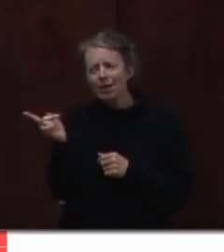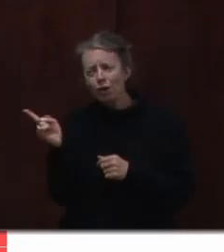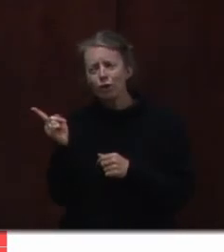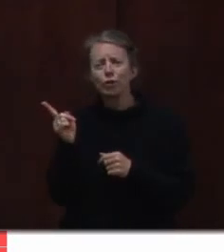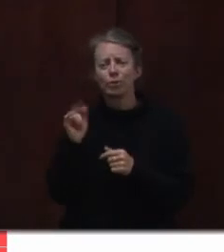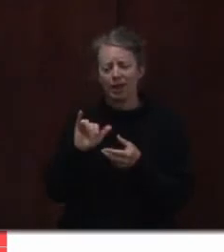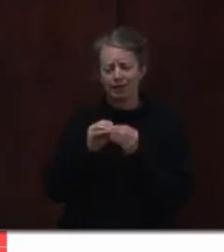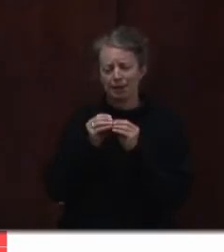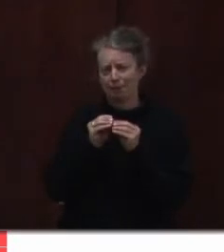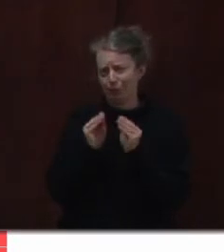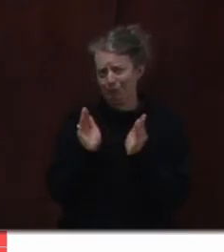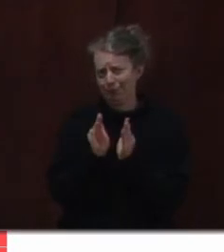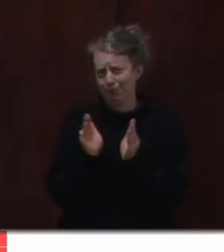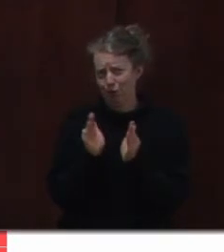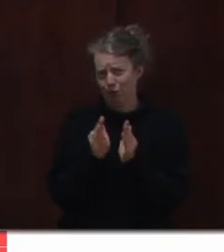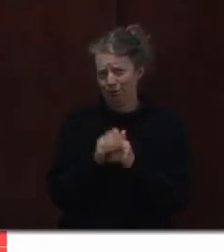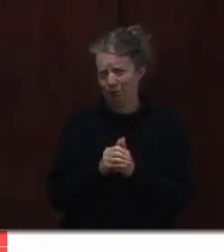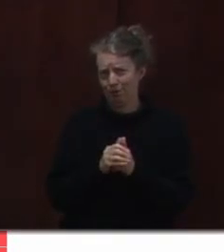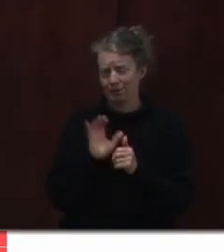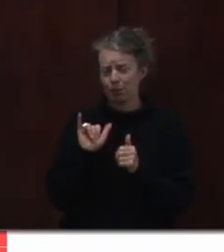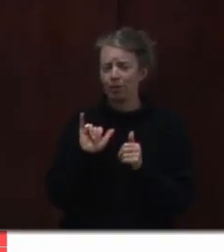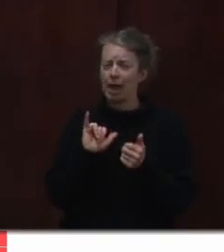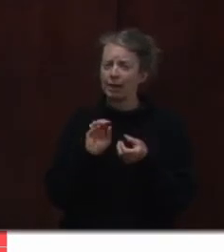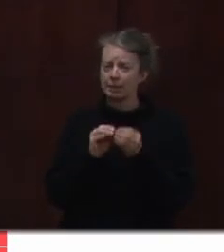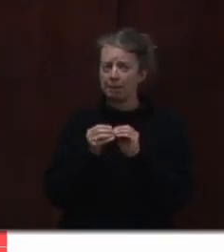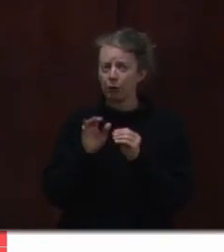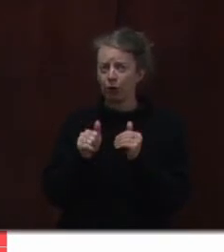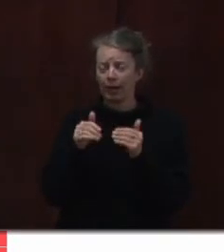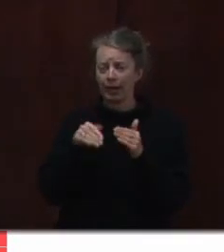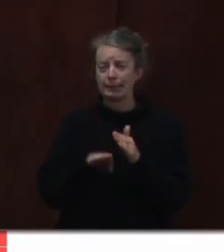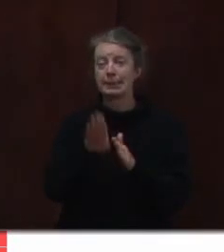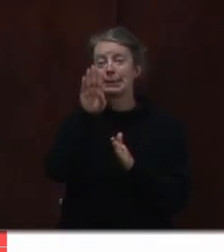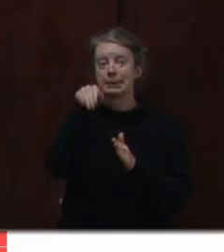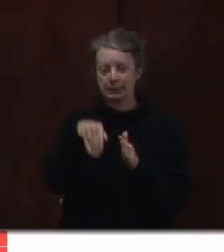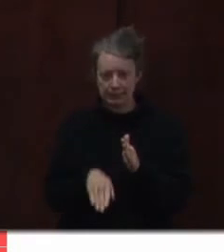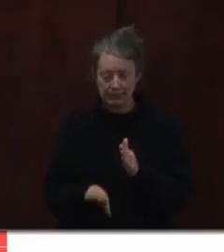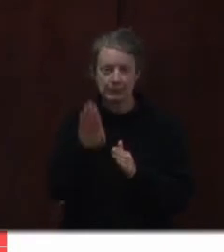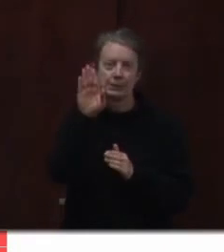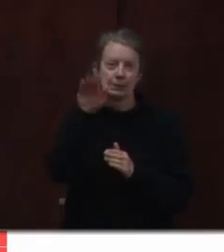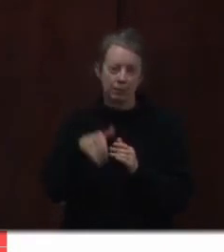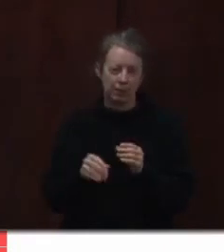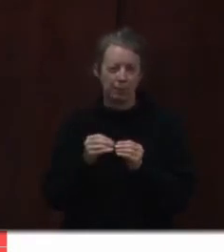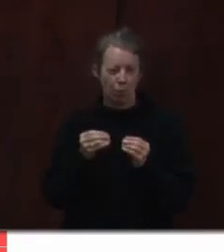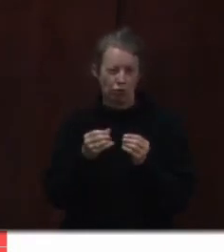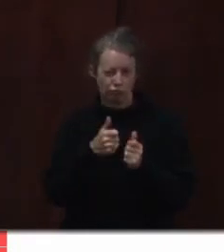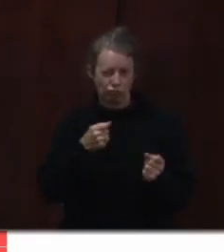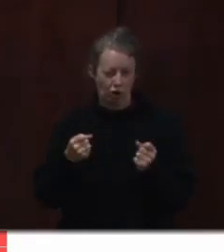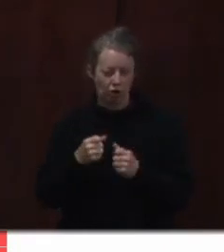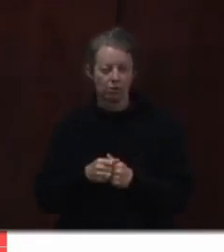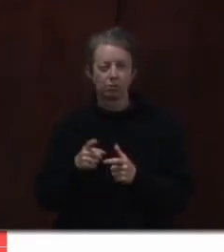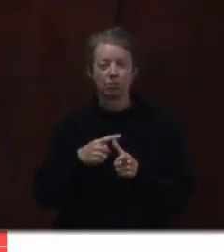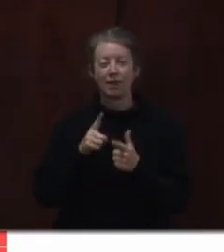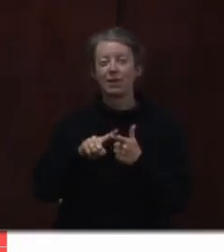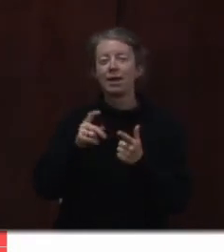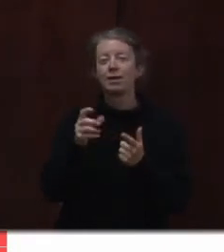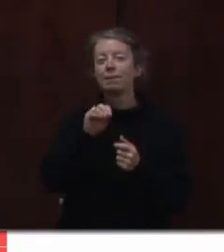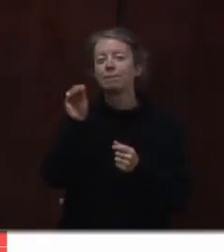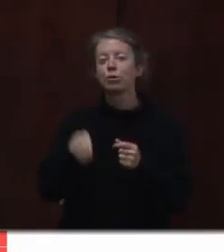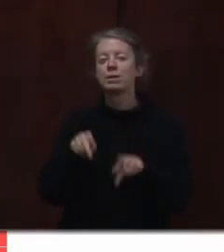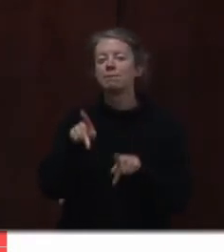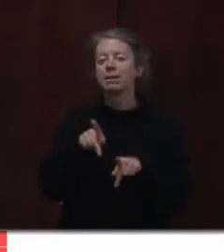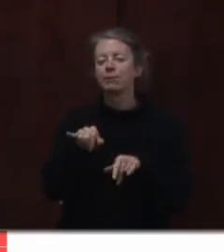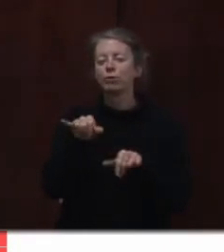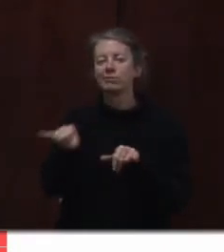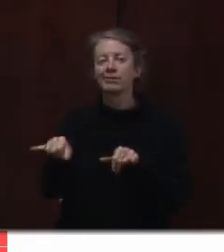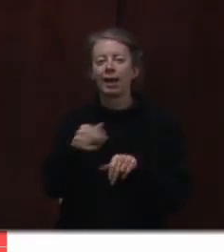data set, so that can swing from one week to another. And then our percent inpatient hospital beds occupied